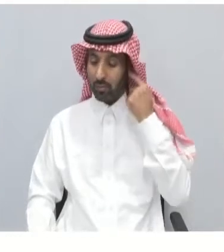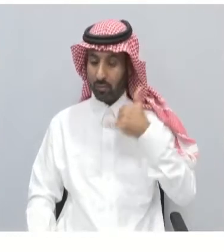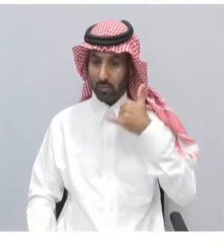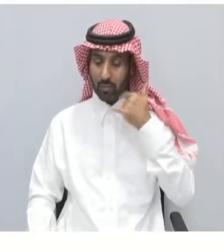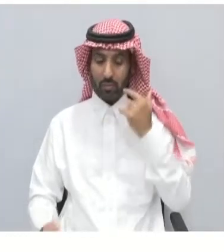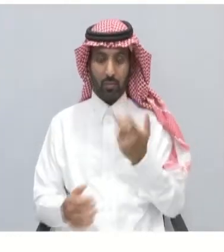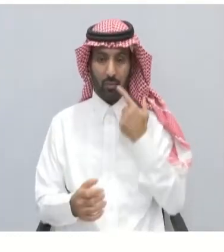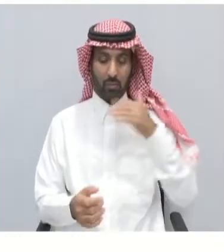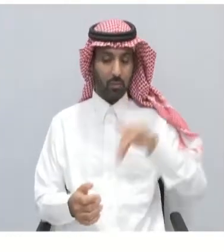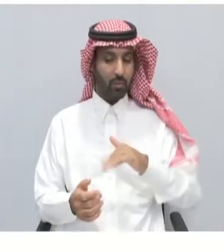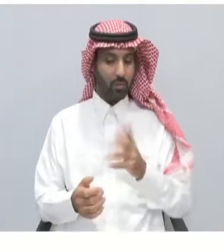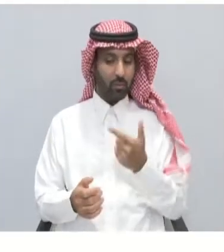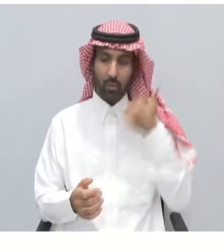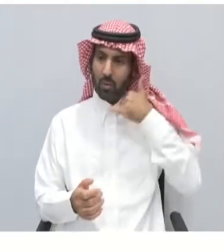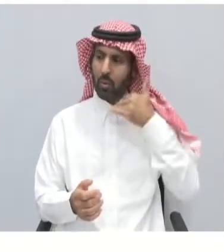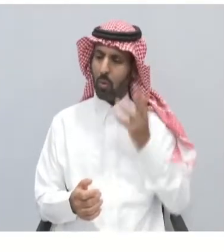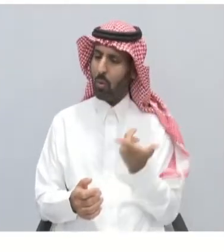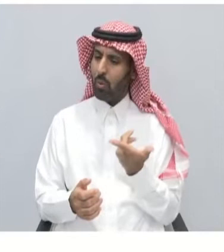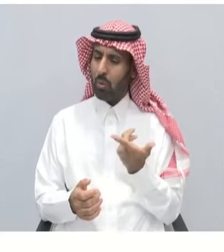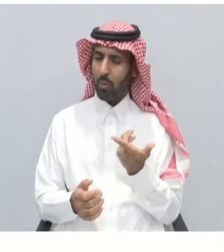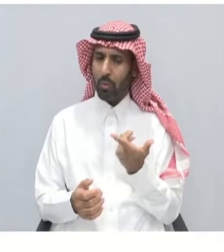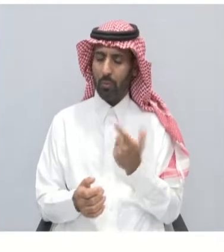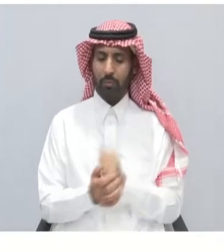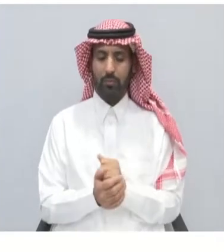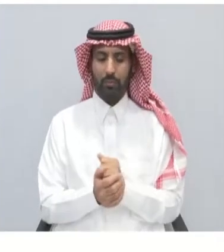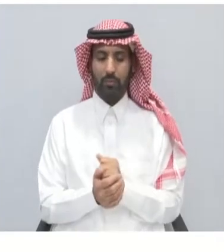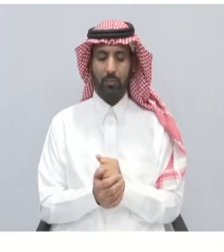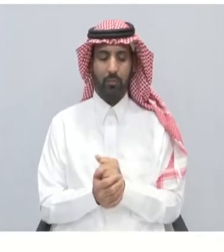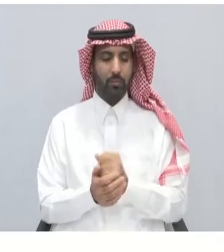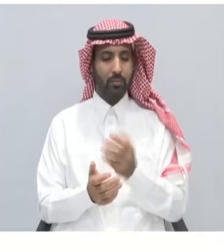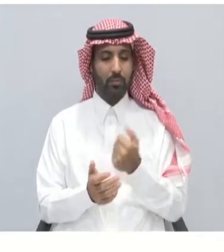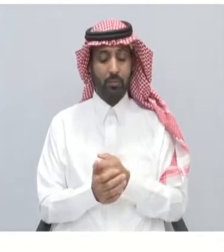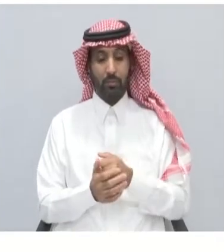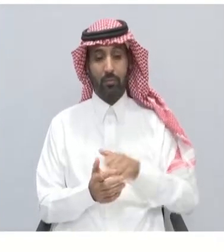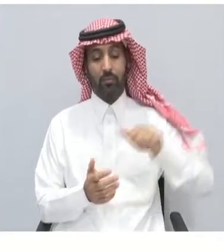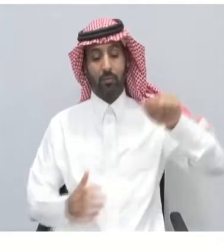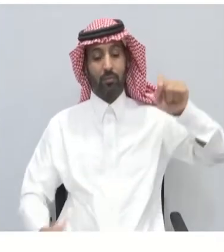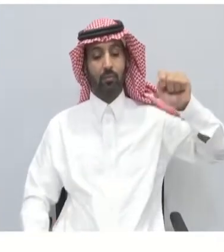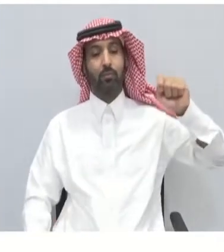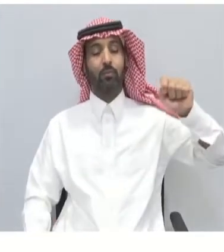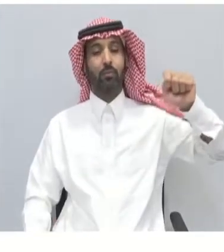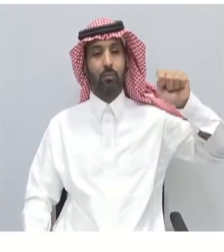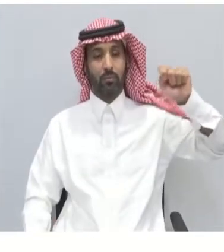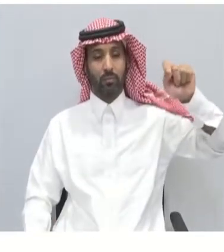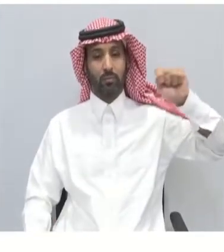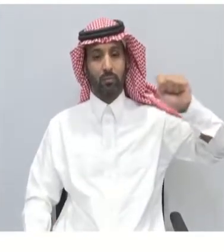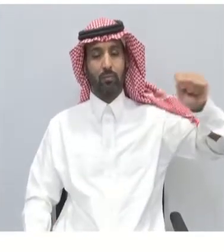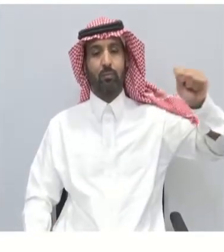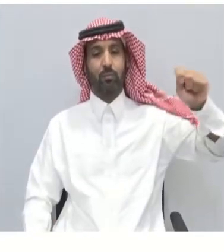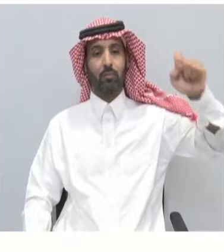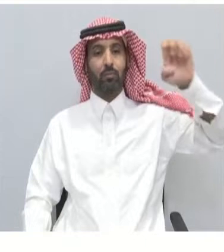telemarket who's calling. Telemarketer. What does the word telemarketer mean?